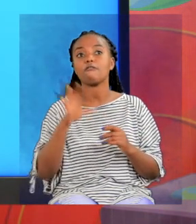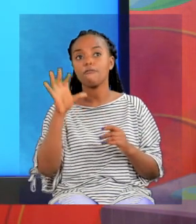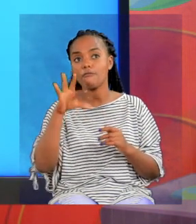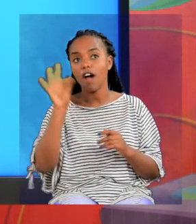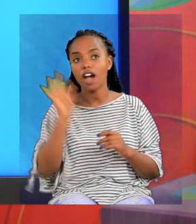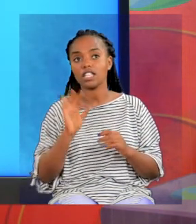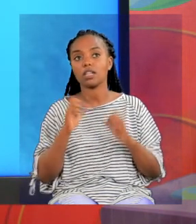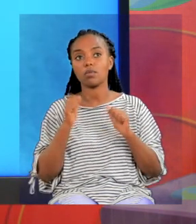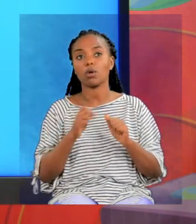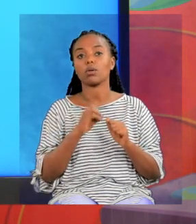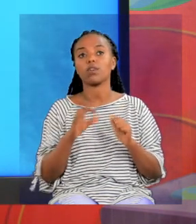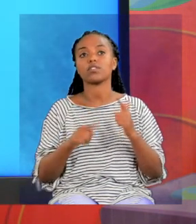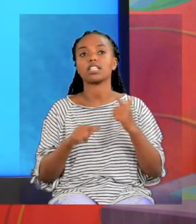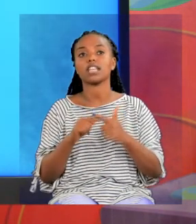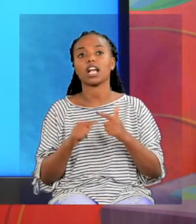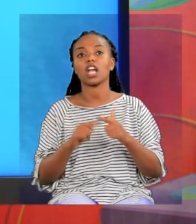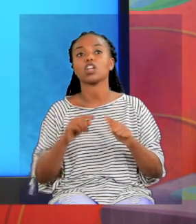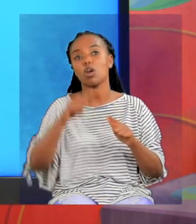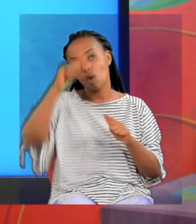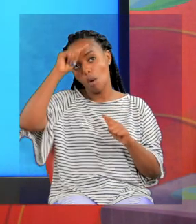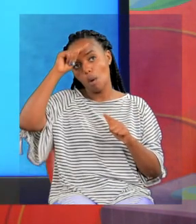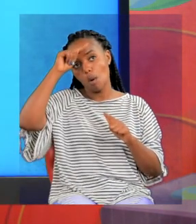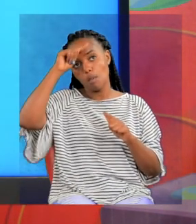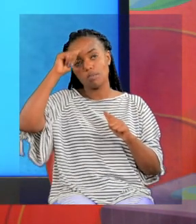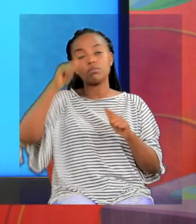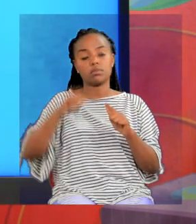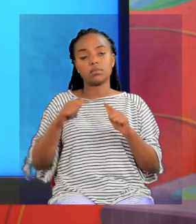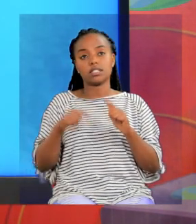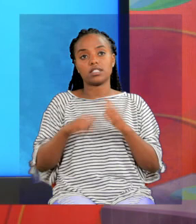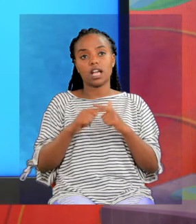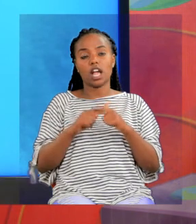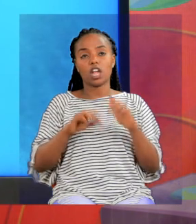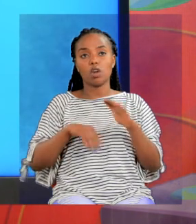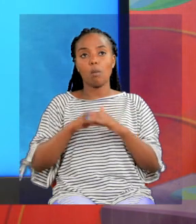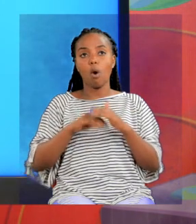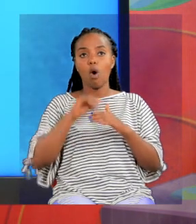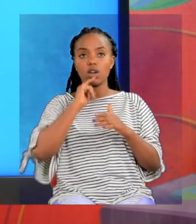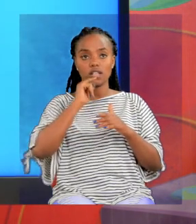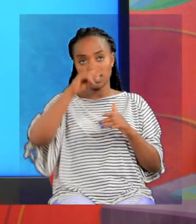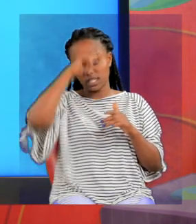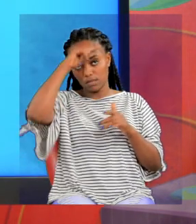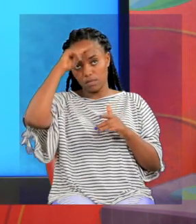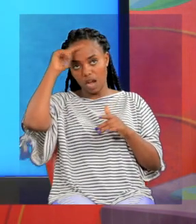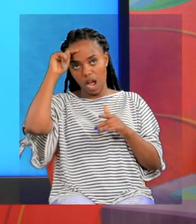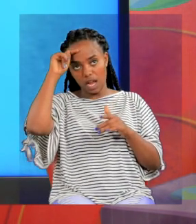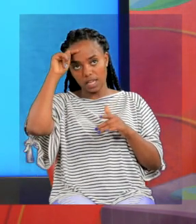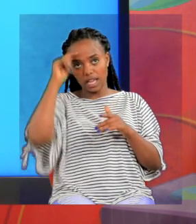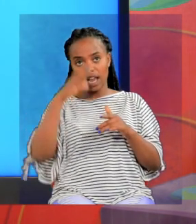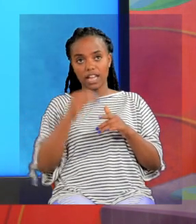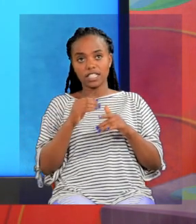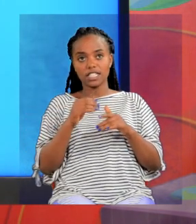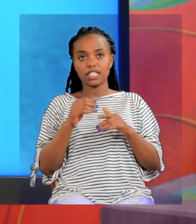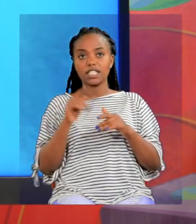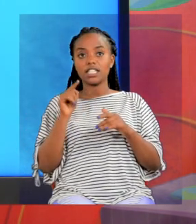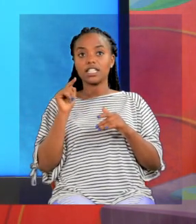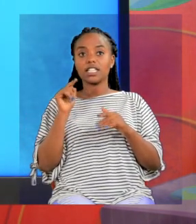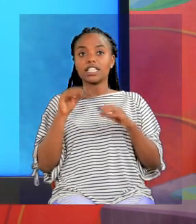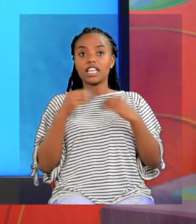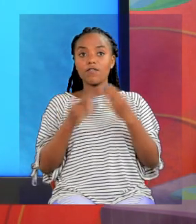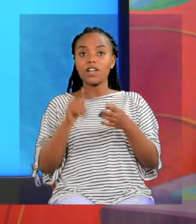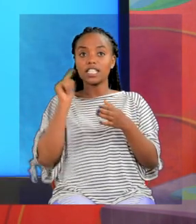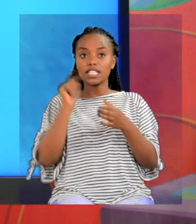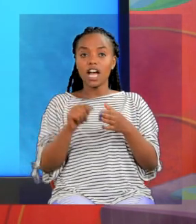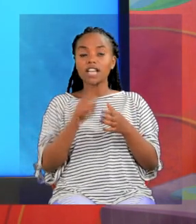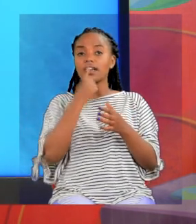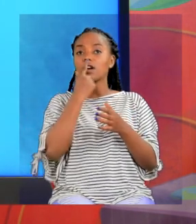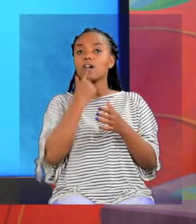the second ball is black. The probability of second ball is black given that red